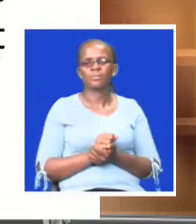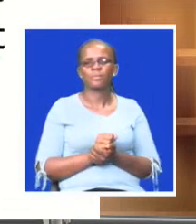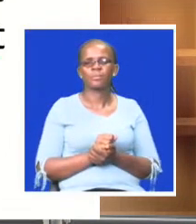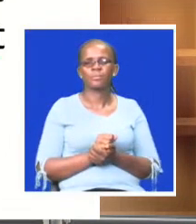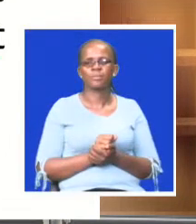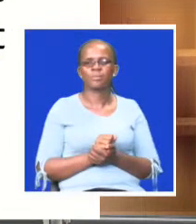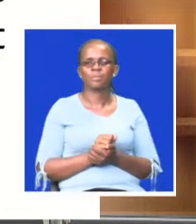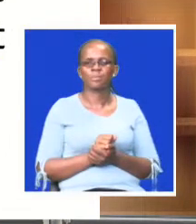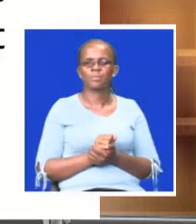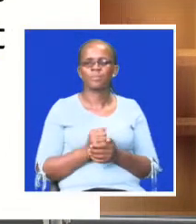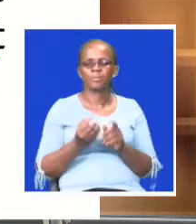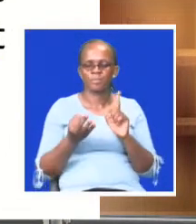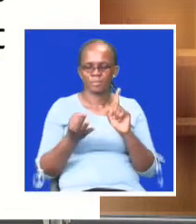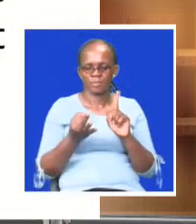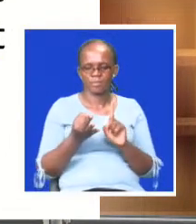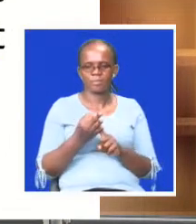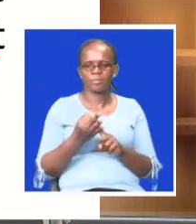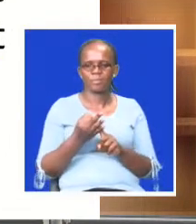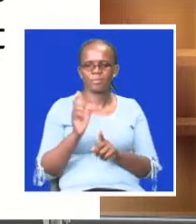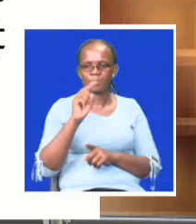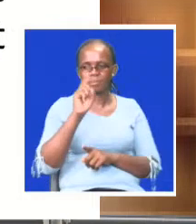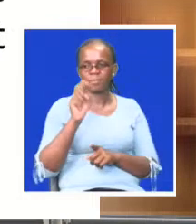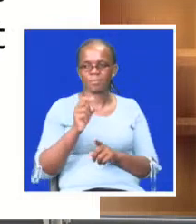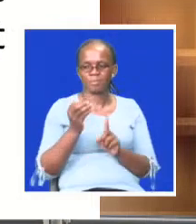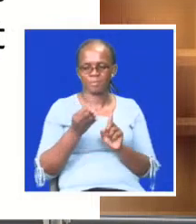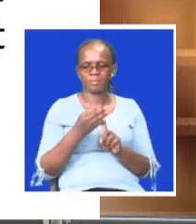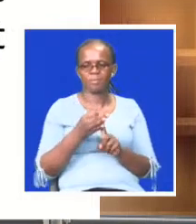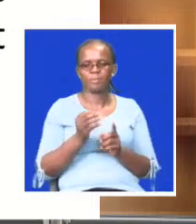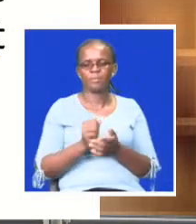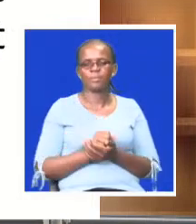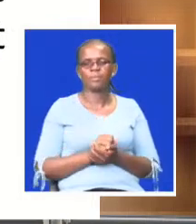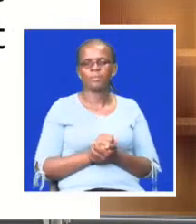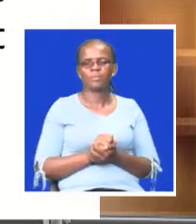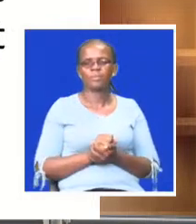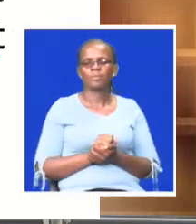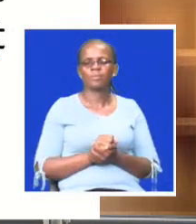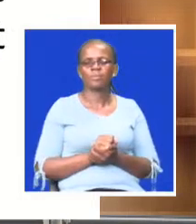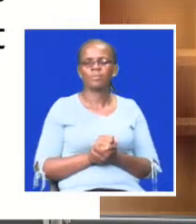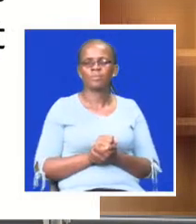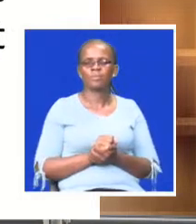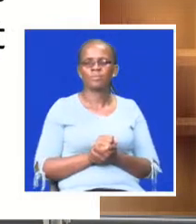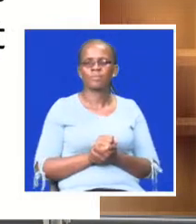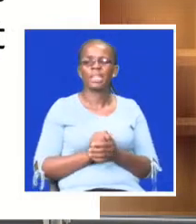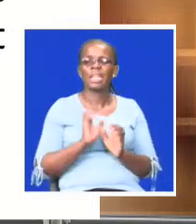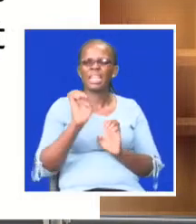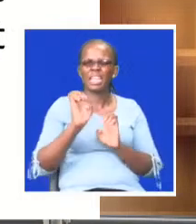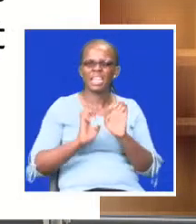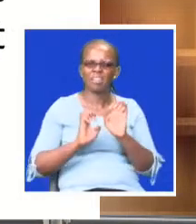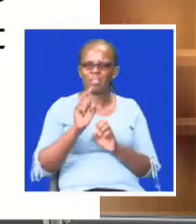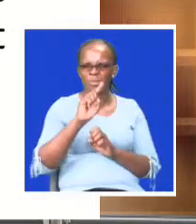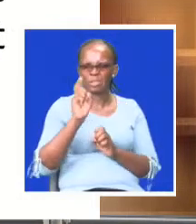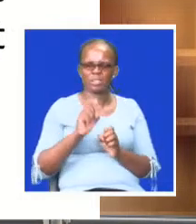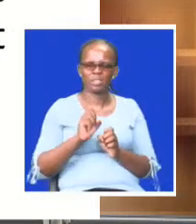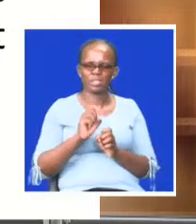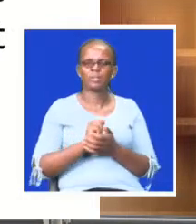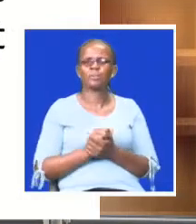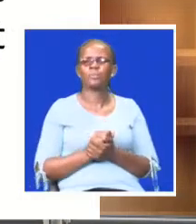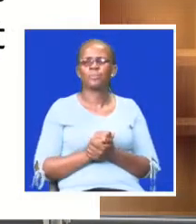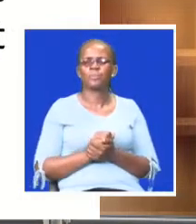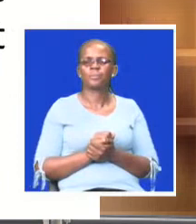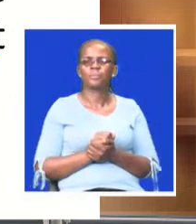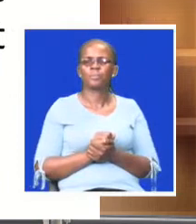Let us move to question number 3, dear Lena. This is an evaluation question. Do you blame